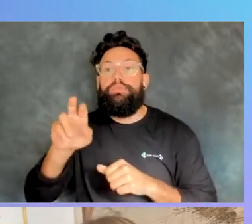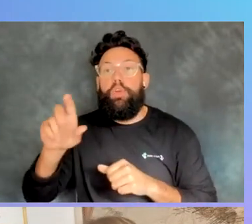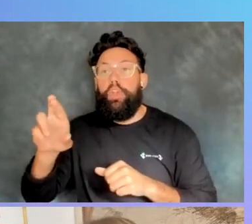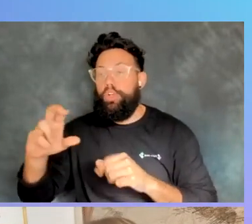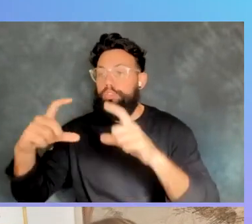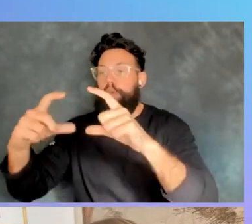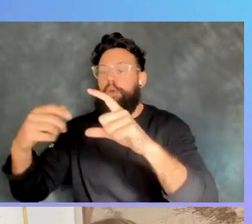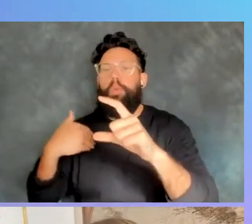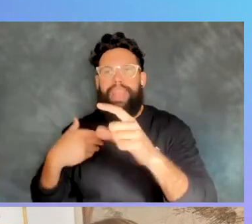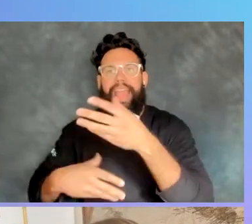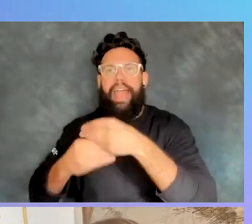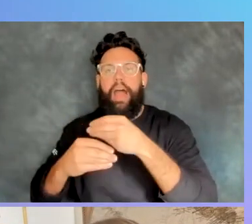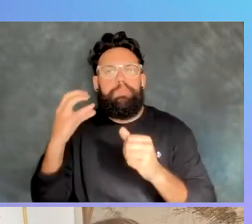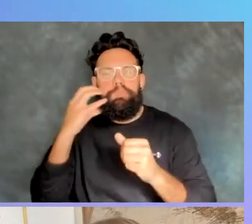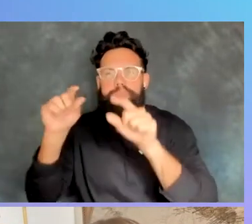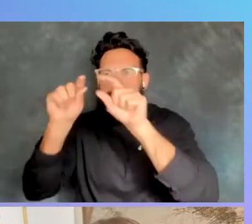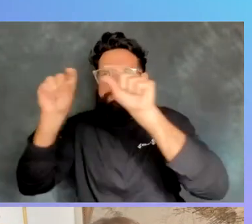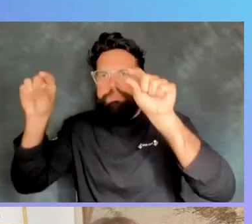find.